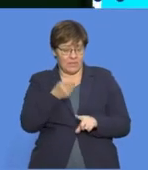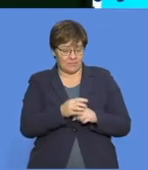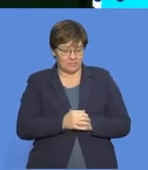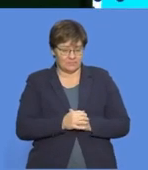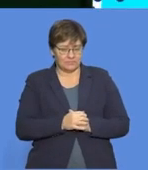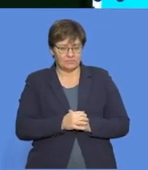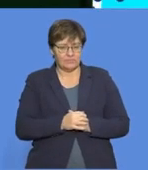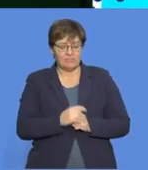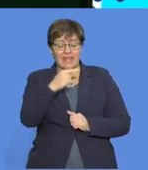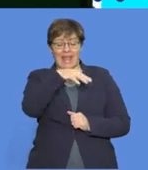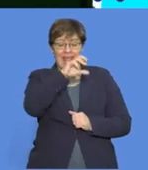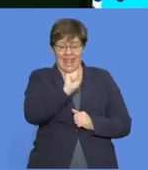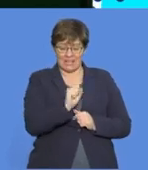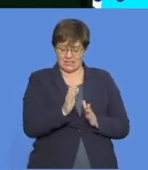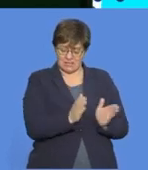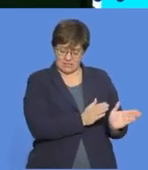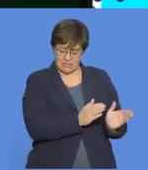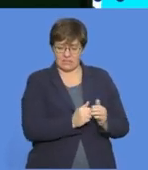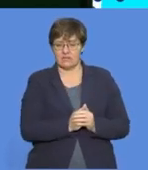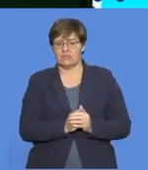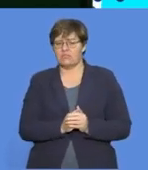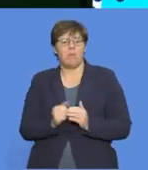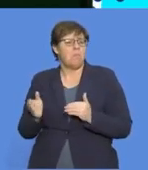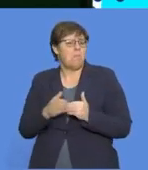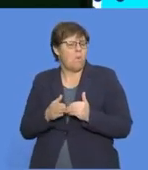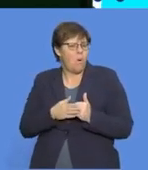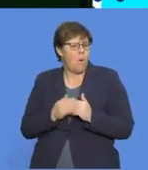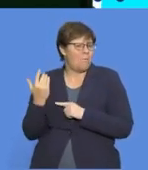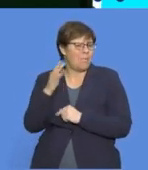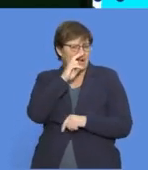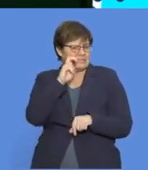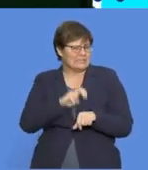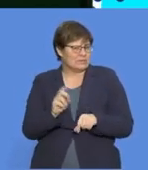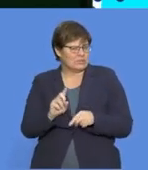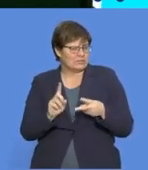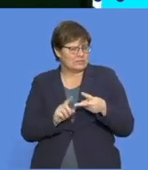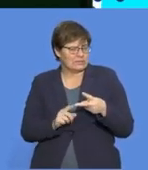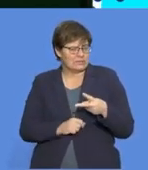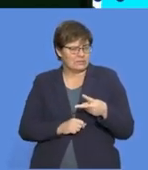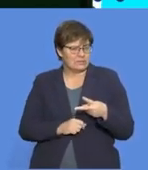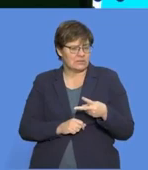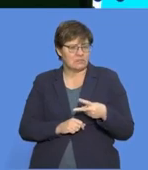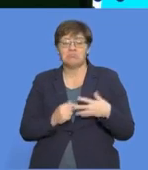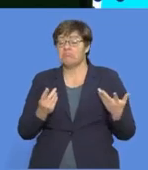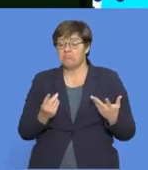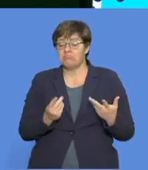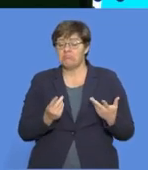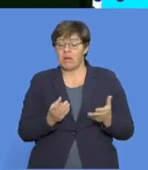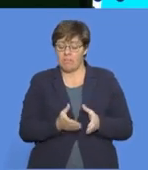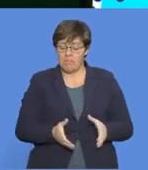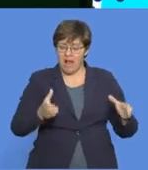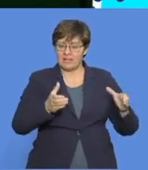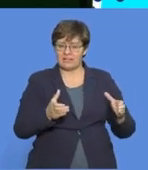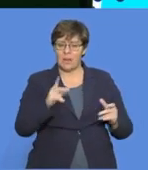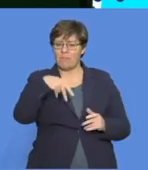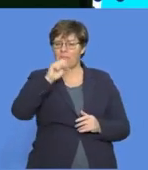Apart from gas, what else do plants need to take in? If you have a pot plant, what do?